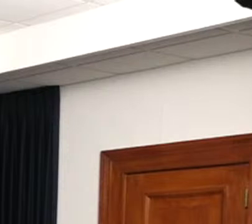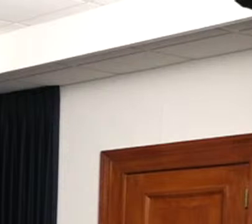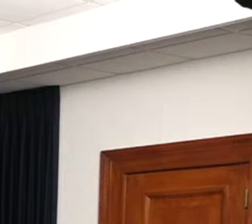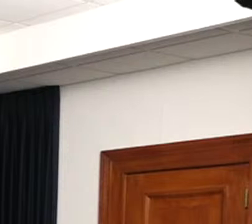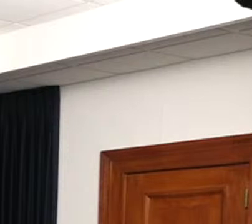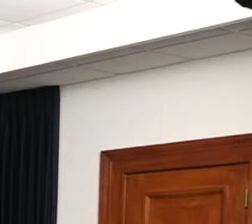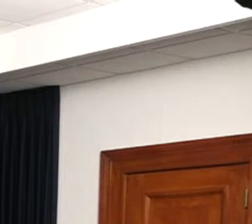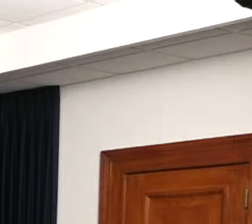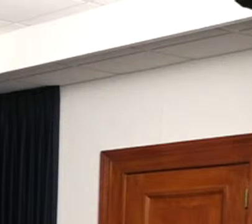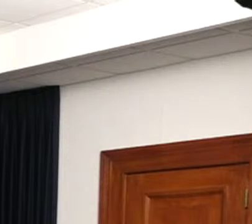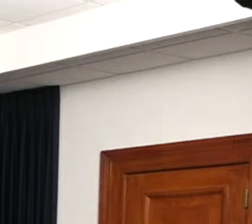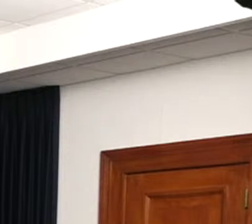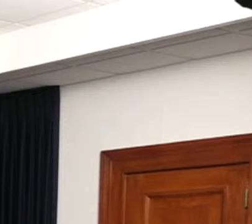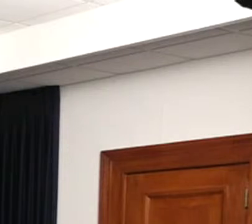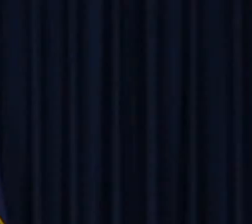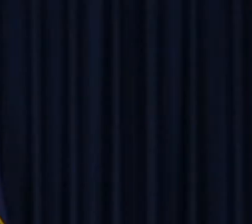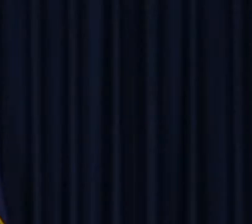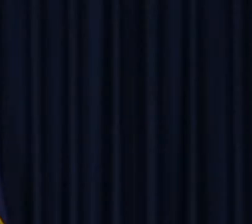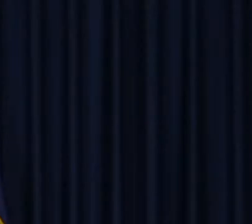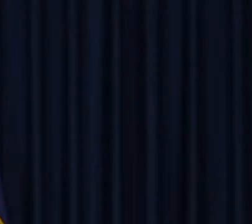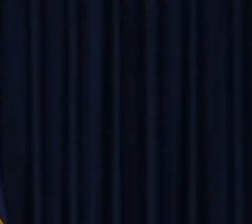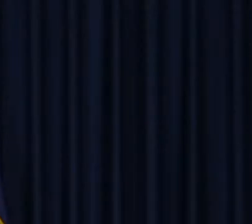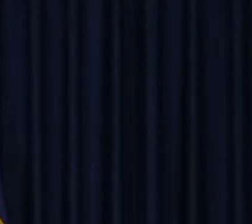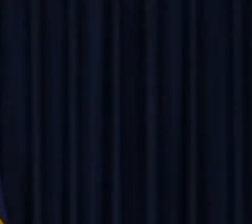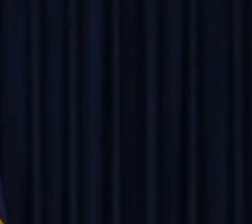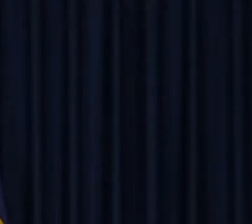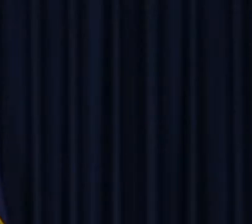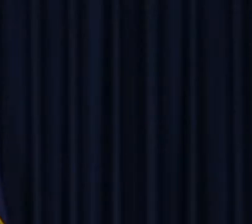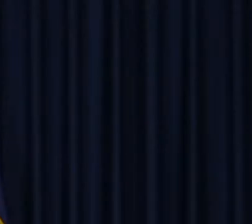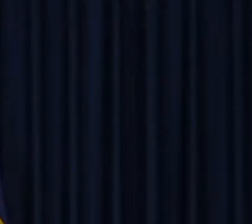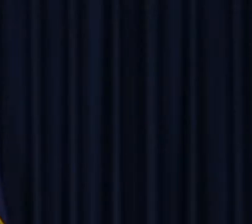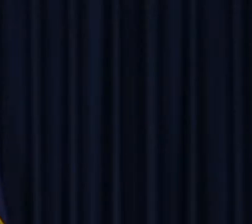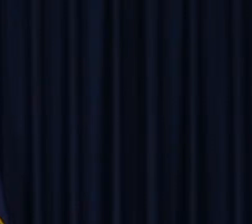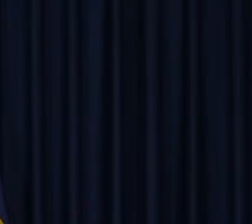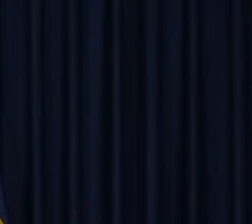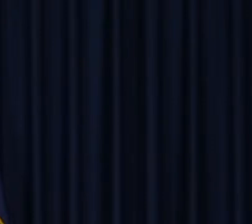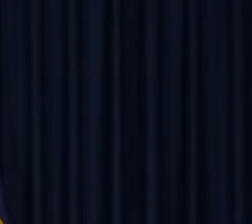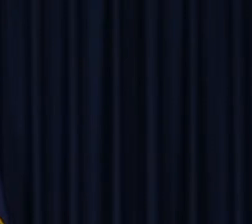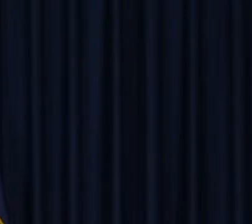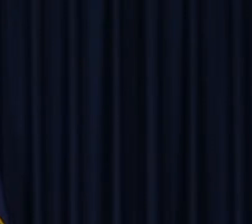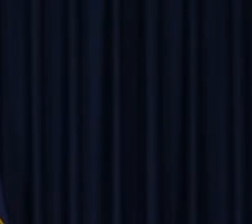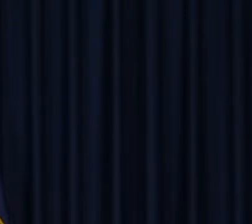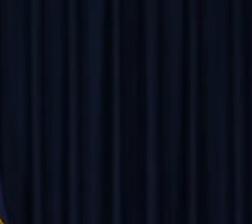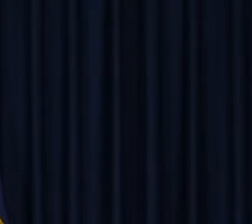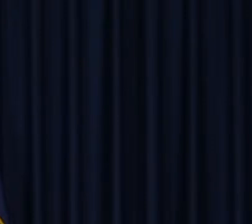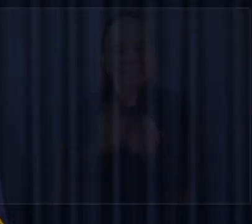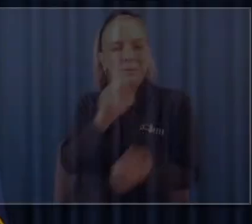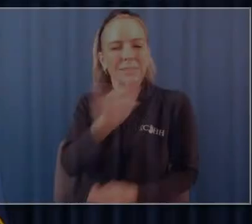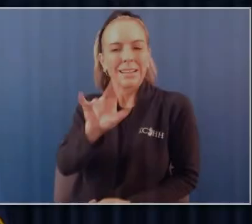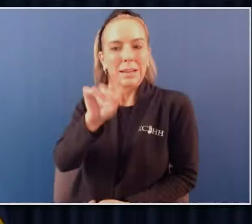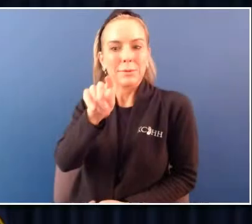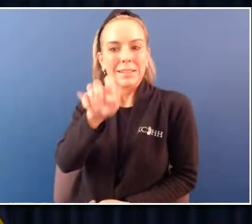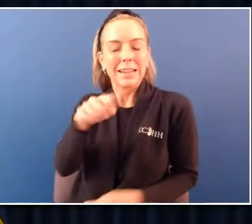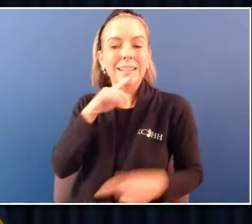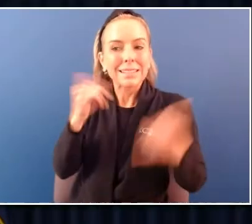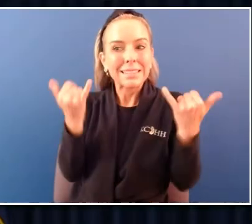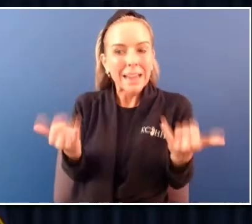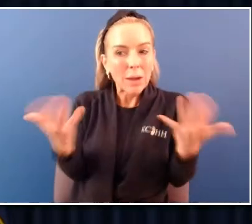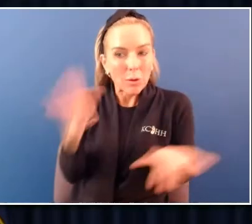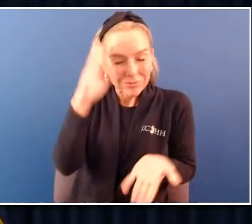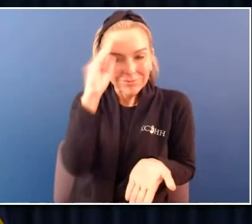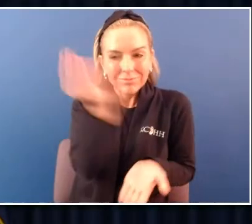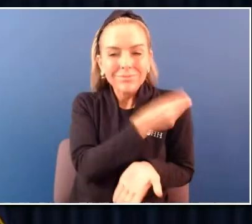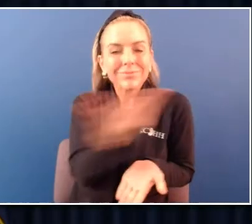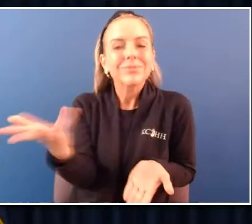Good afternoon, everybody. I'm Andy, and welcome to this week's Team Kentucky Update. Today, we have updates about how we continue